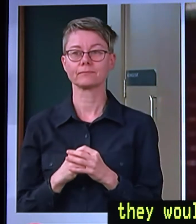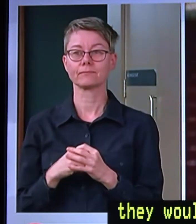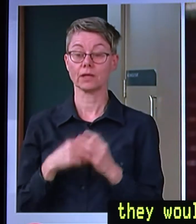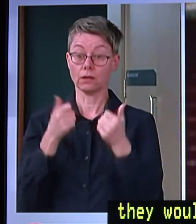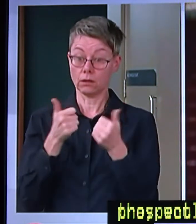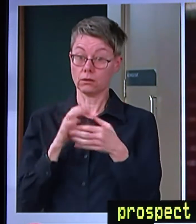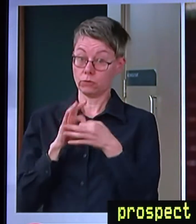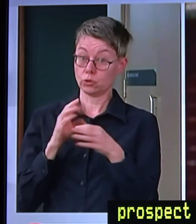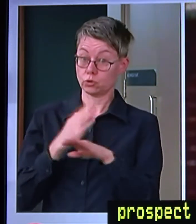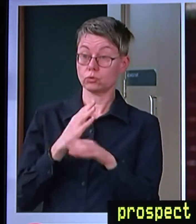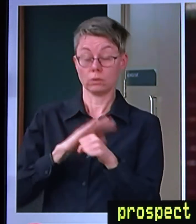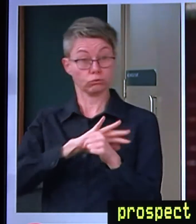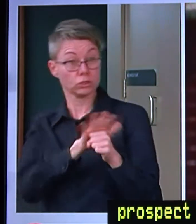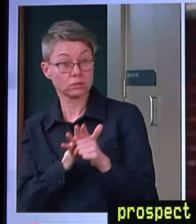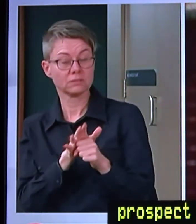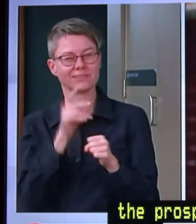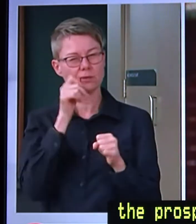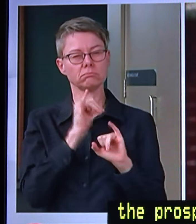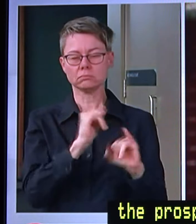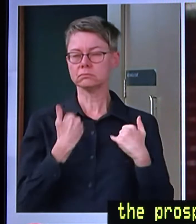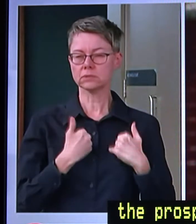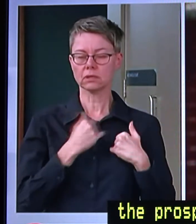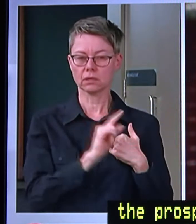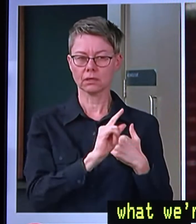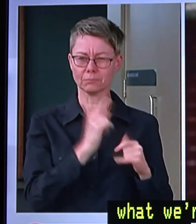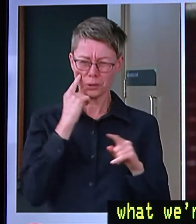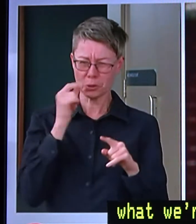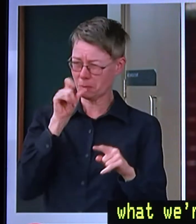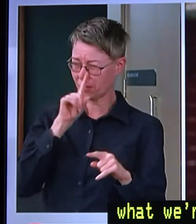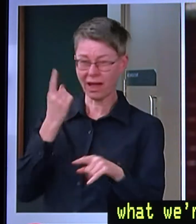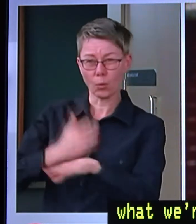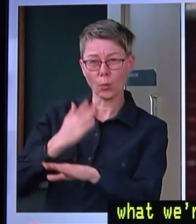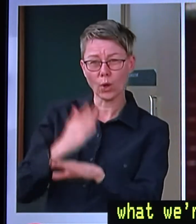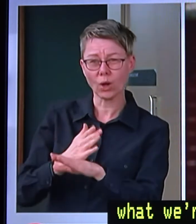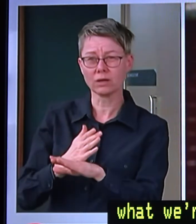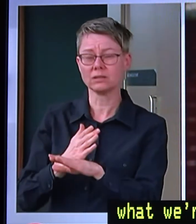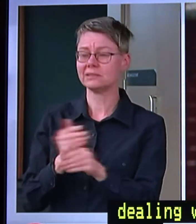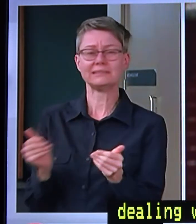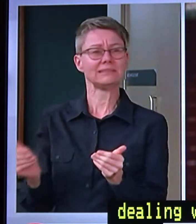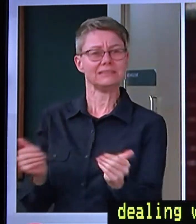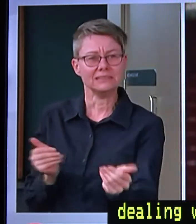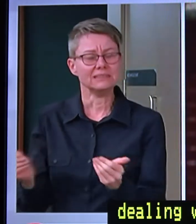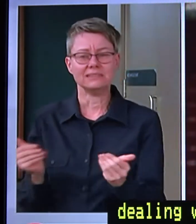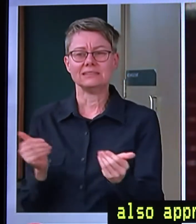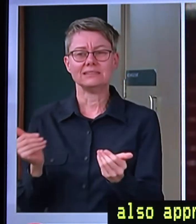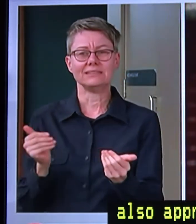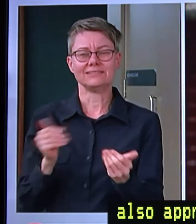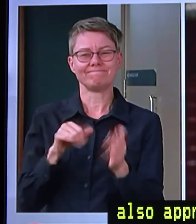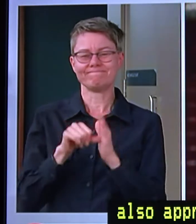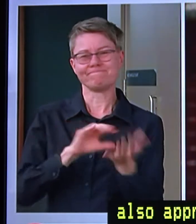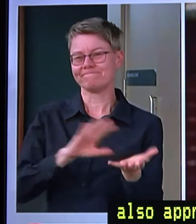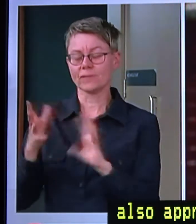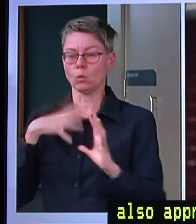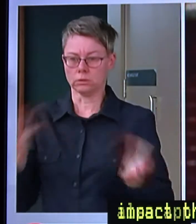with the health crisis, but also appreciating the devastating impact this has had on people's ability to work, and we're looking